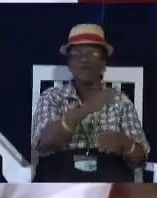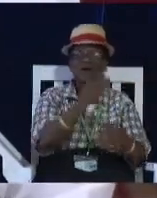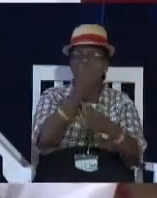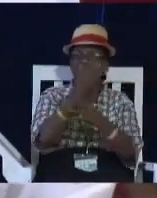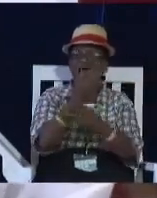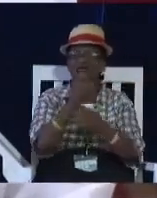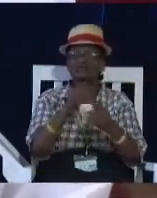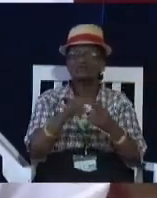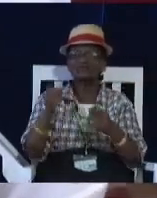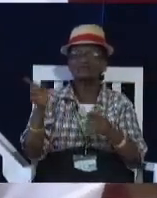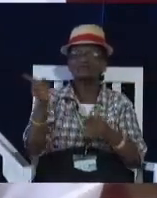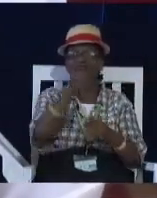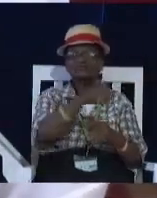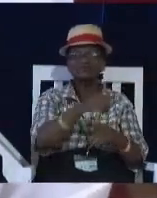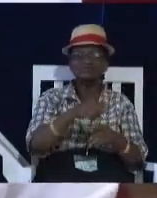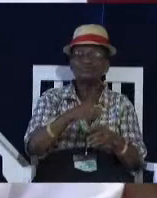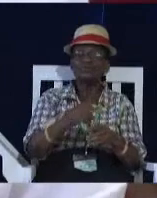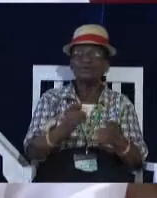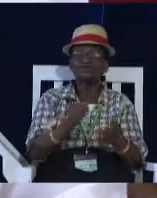receive your healing.